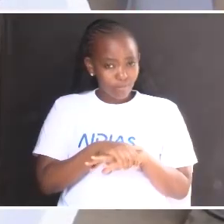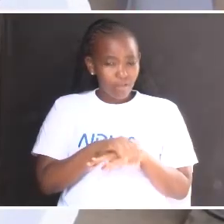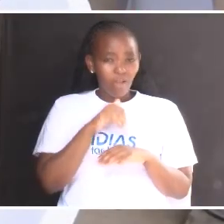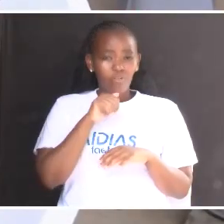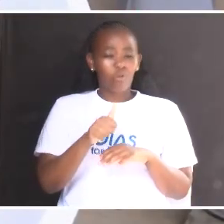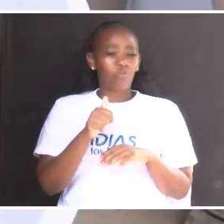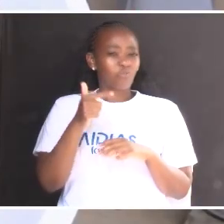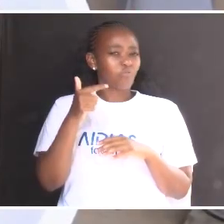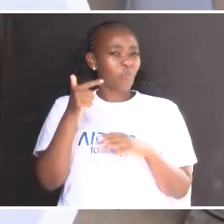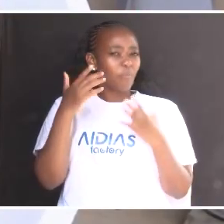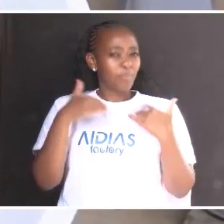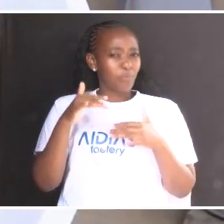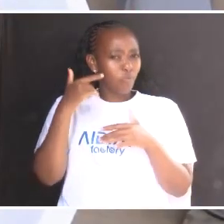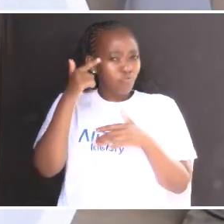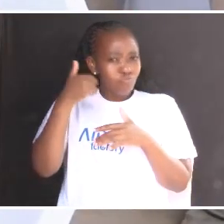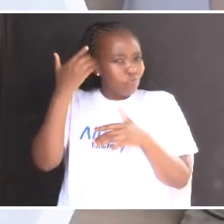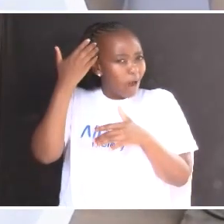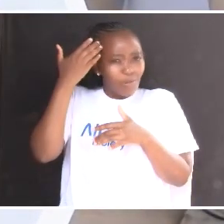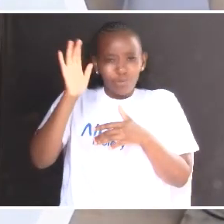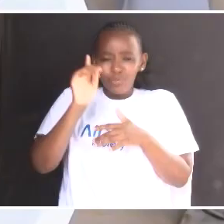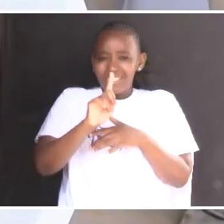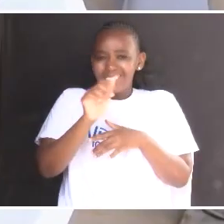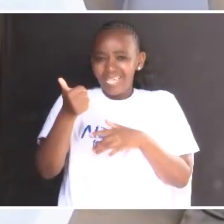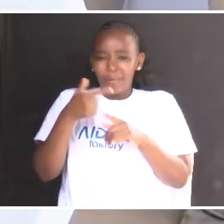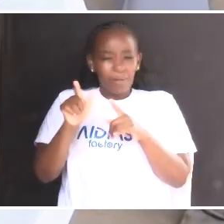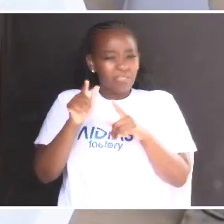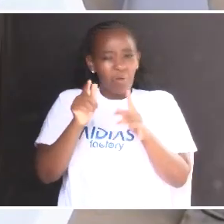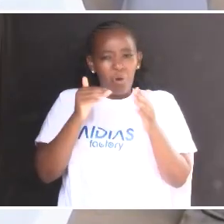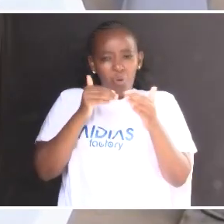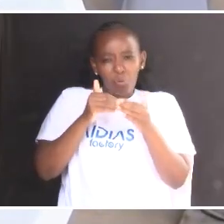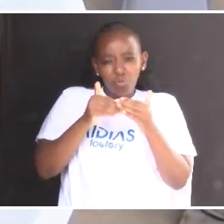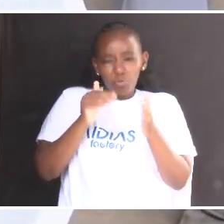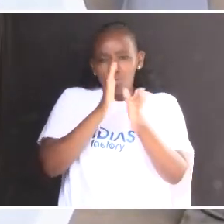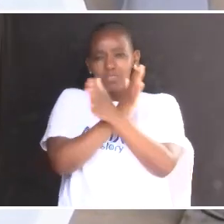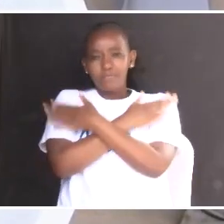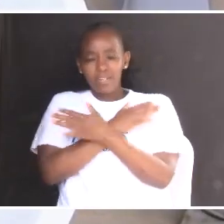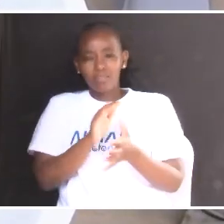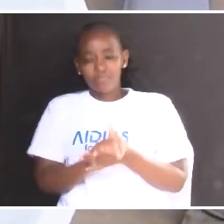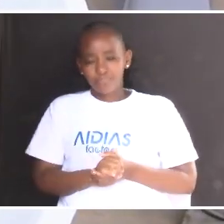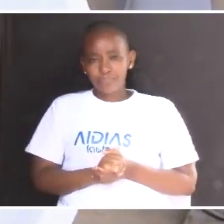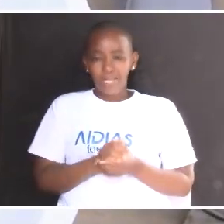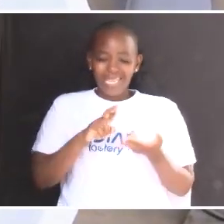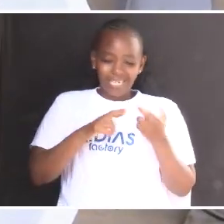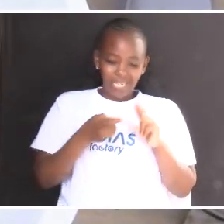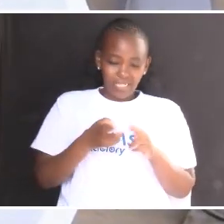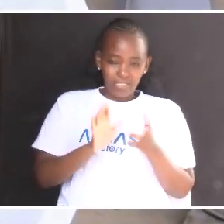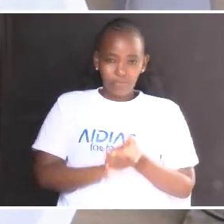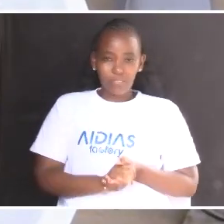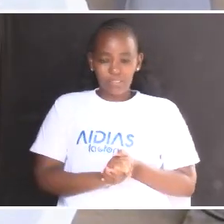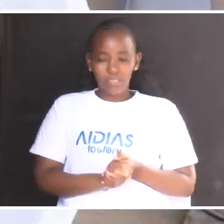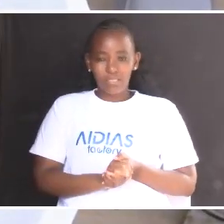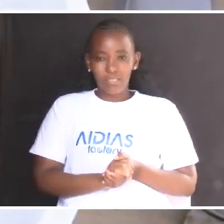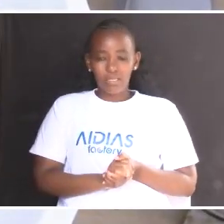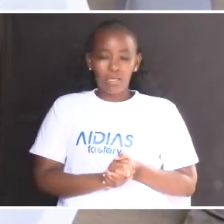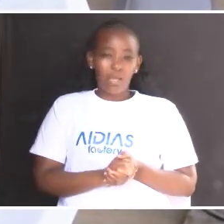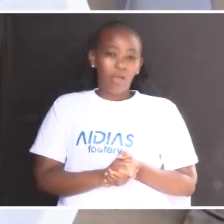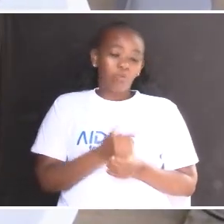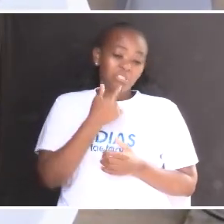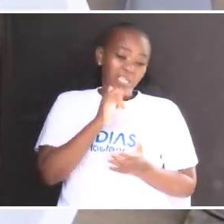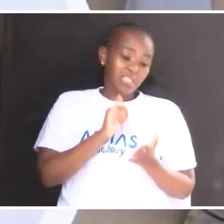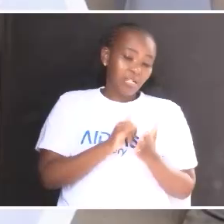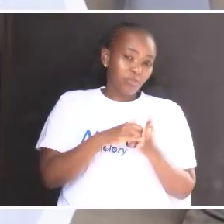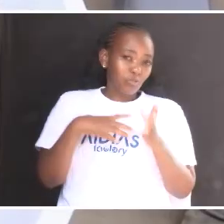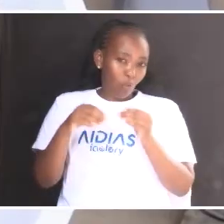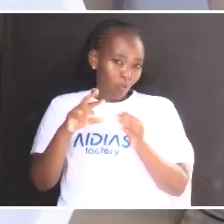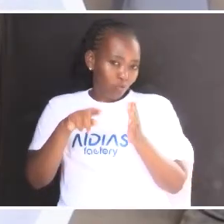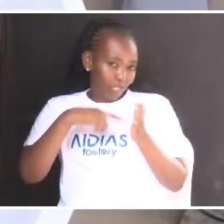between strangers. They are between close friends. Close friends, relatives, umesema, tuenda tu